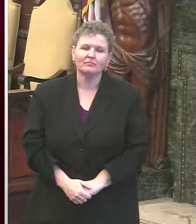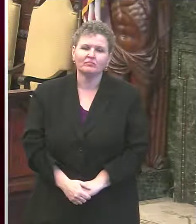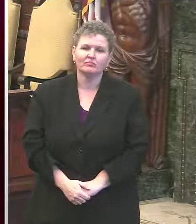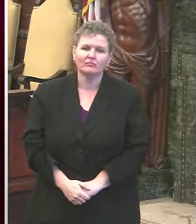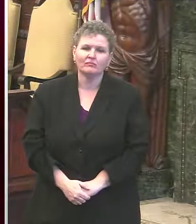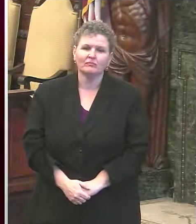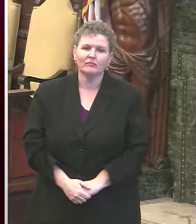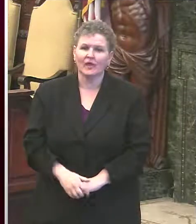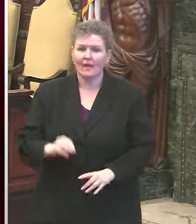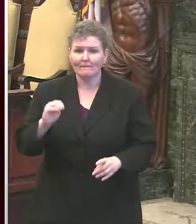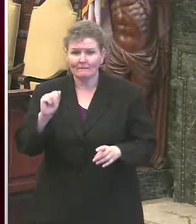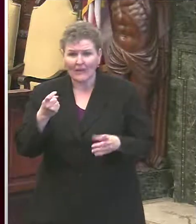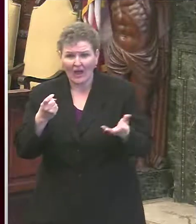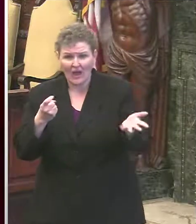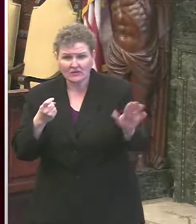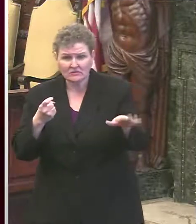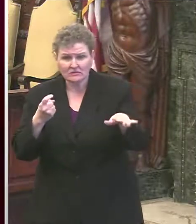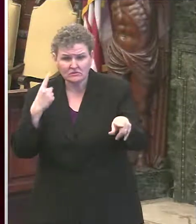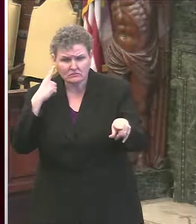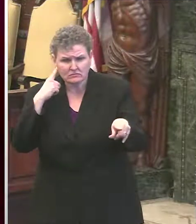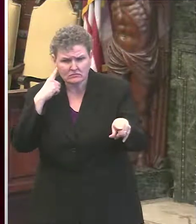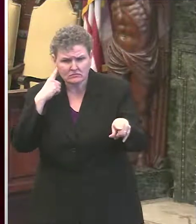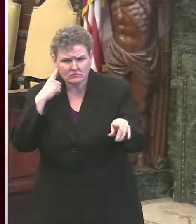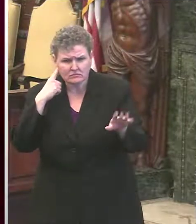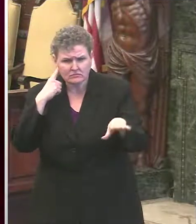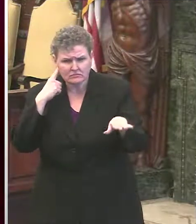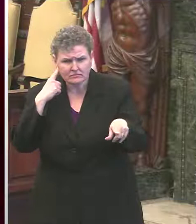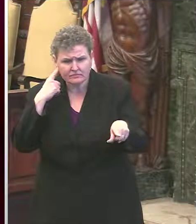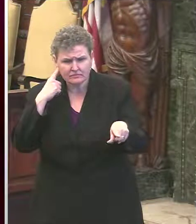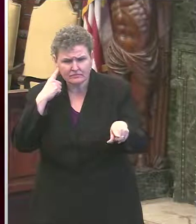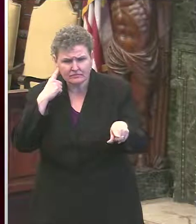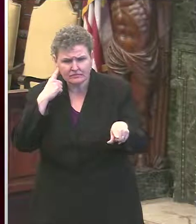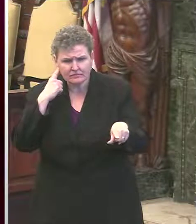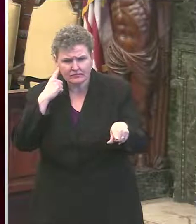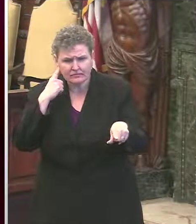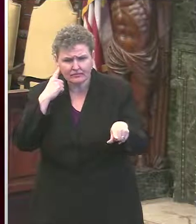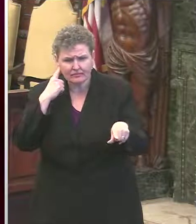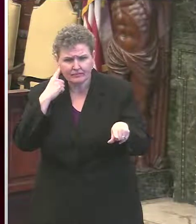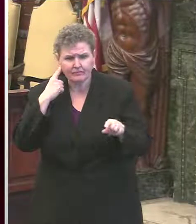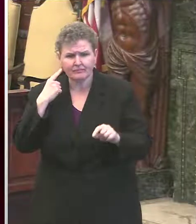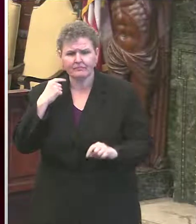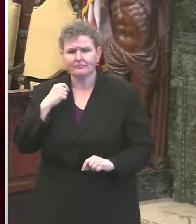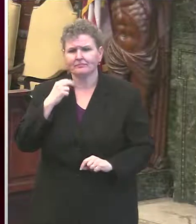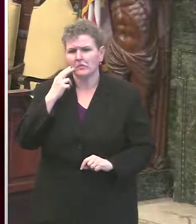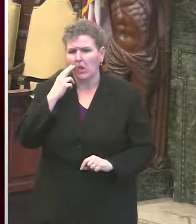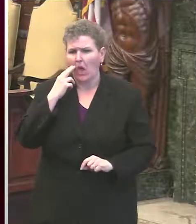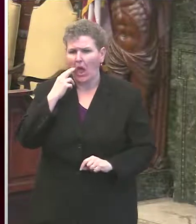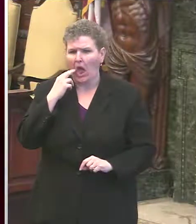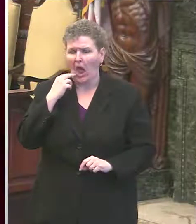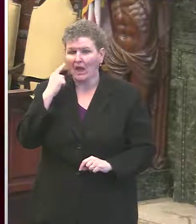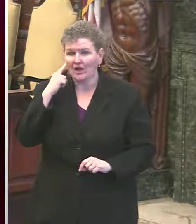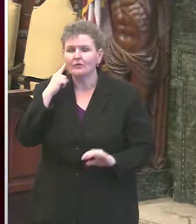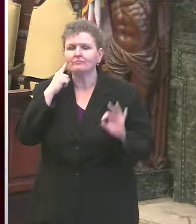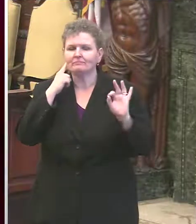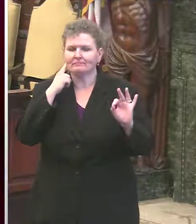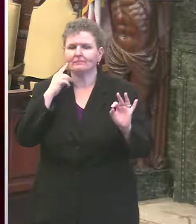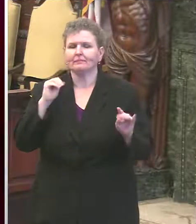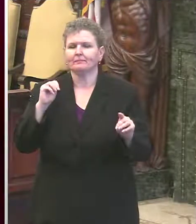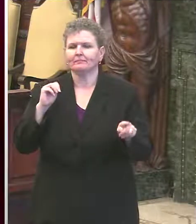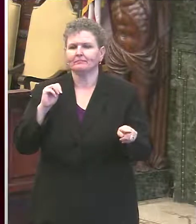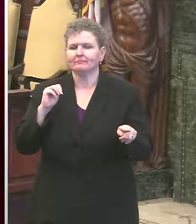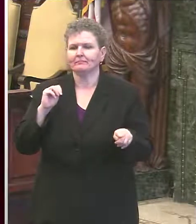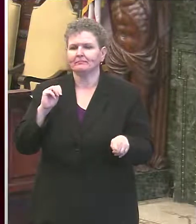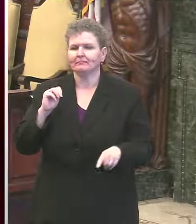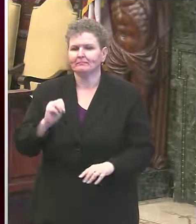Max, if you're trying to unmute, you're not unmuted on our end. If you want to try that again. Okay, is that There working you go. now? Yep, you're good. Thanks,